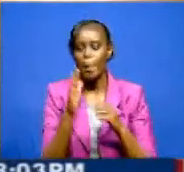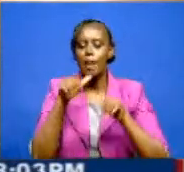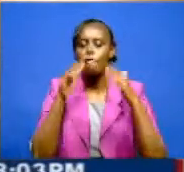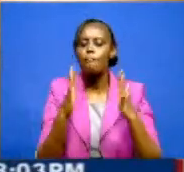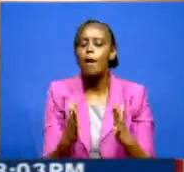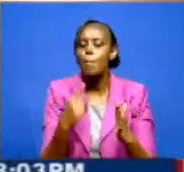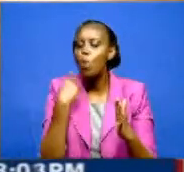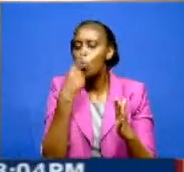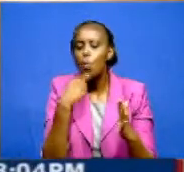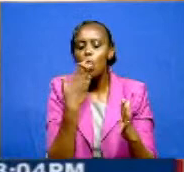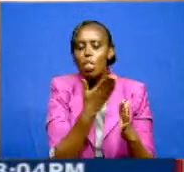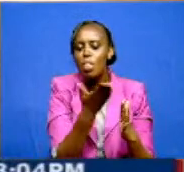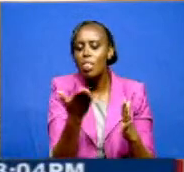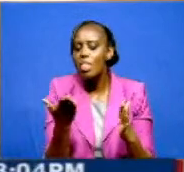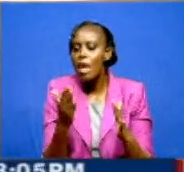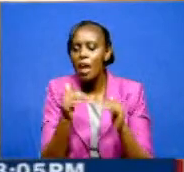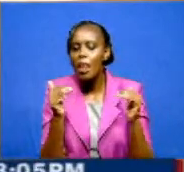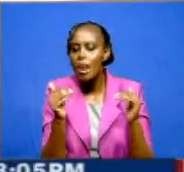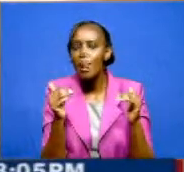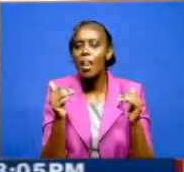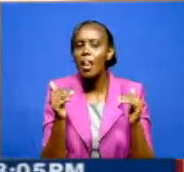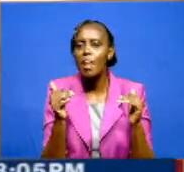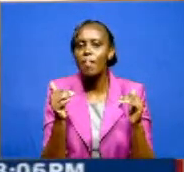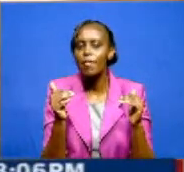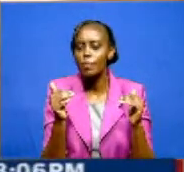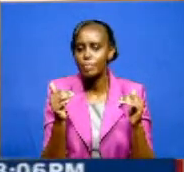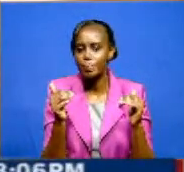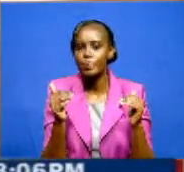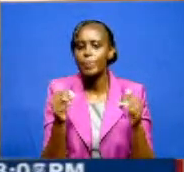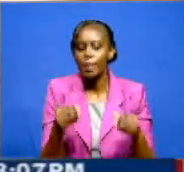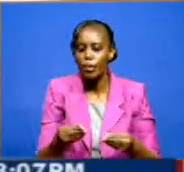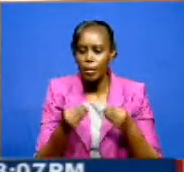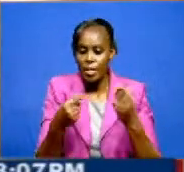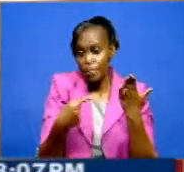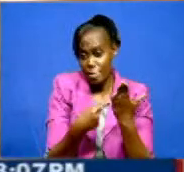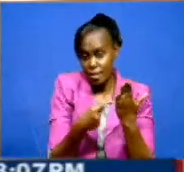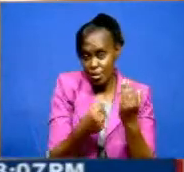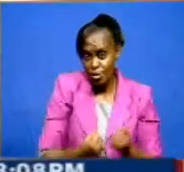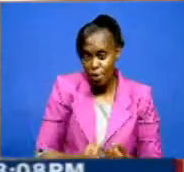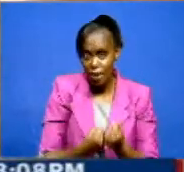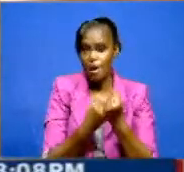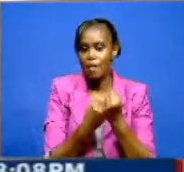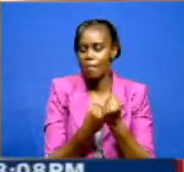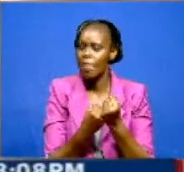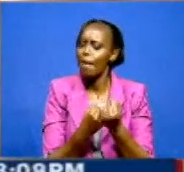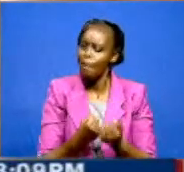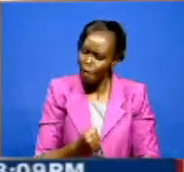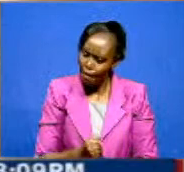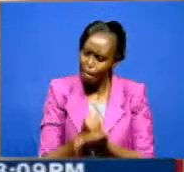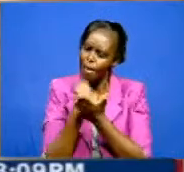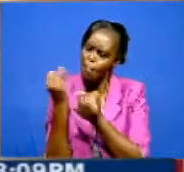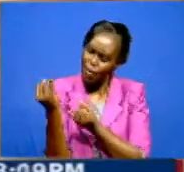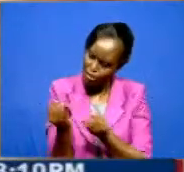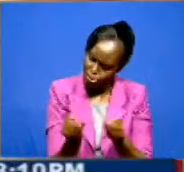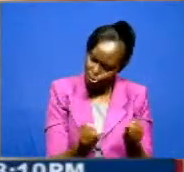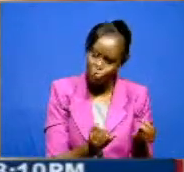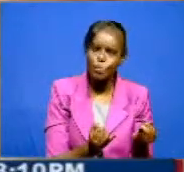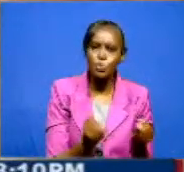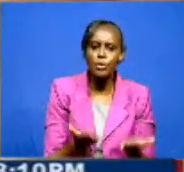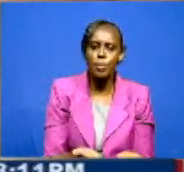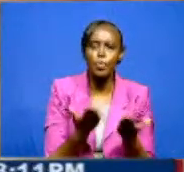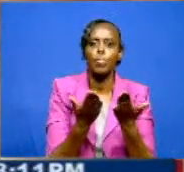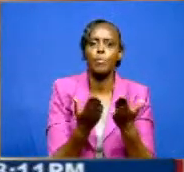who are still probably at the level of subsistence, when you give them technical assistance, it helps to introduce to improve